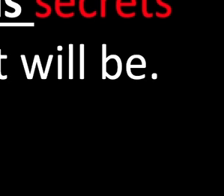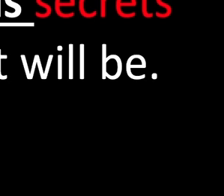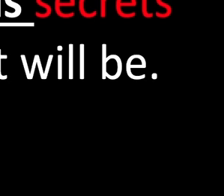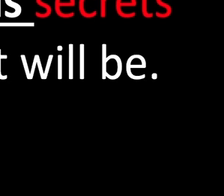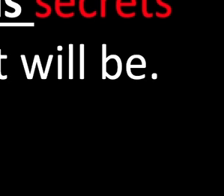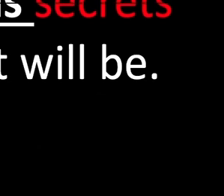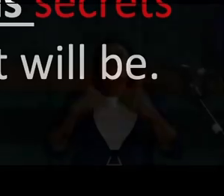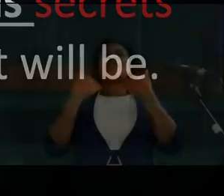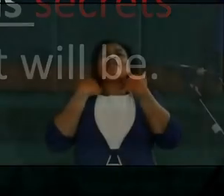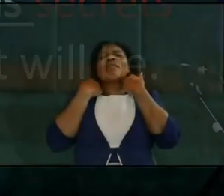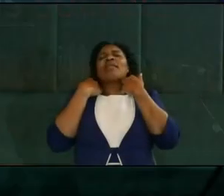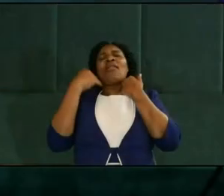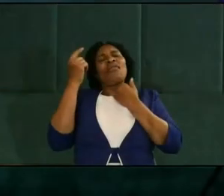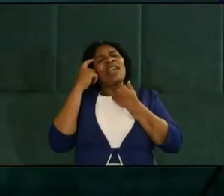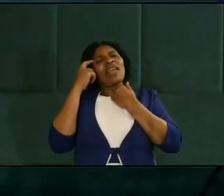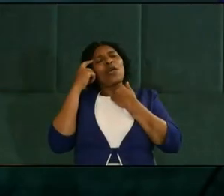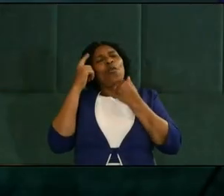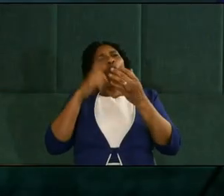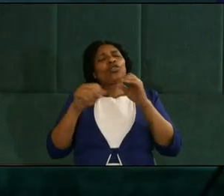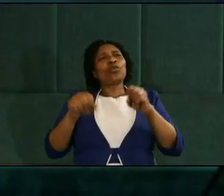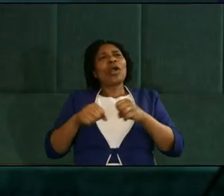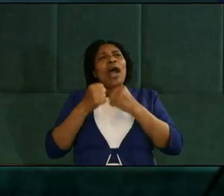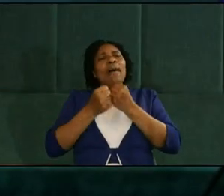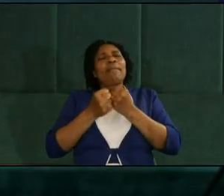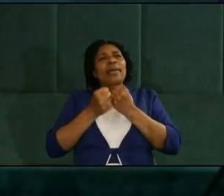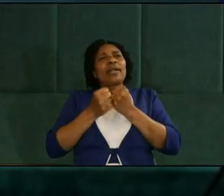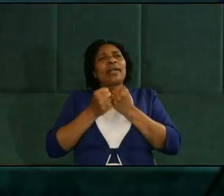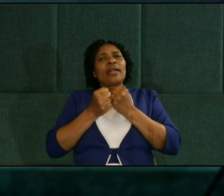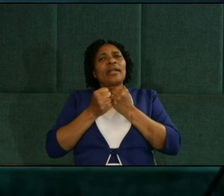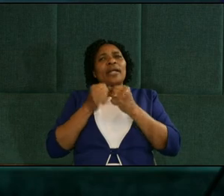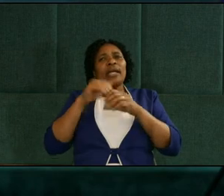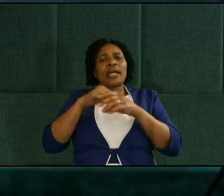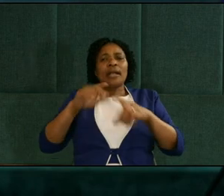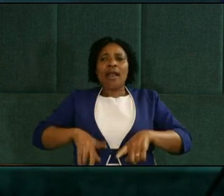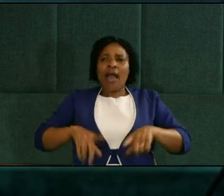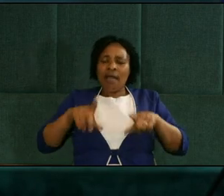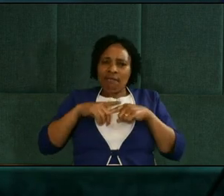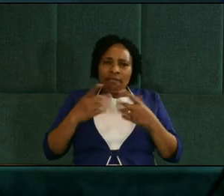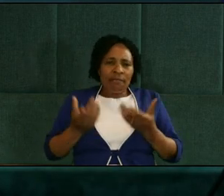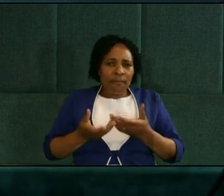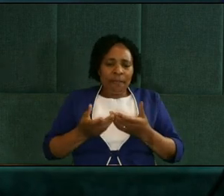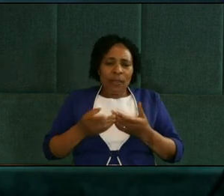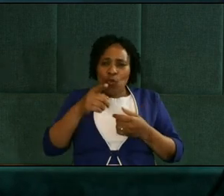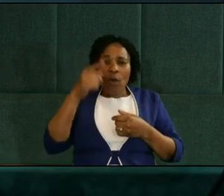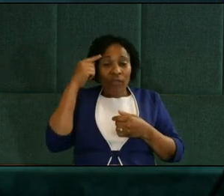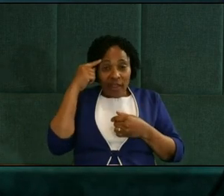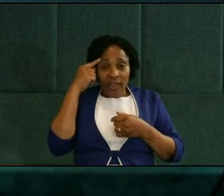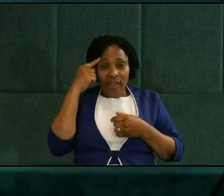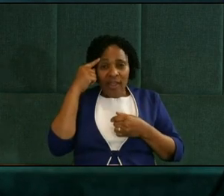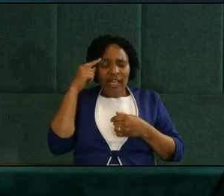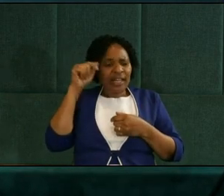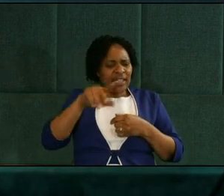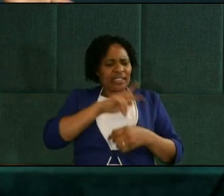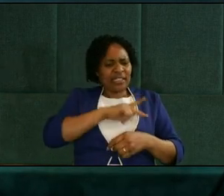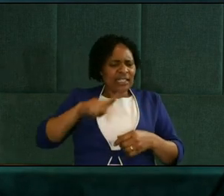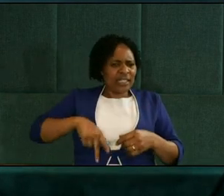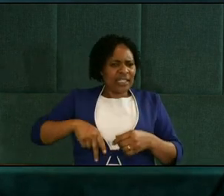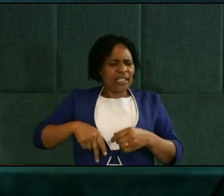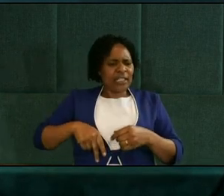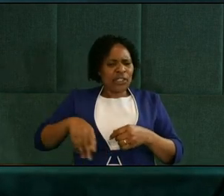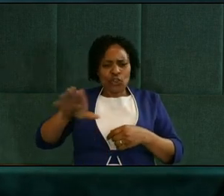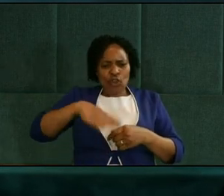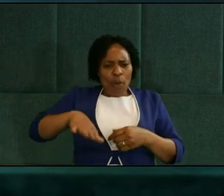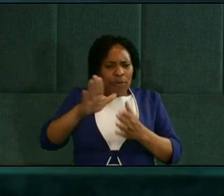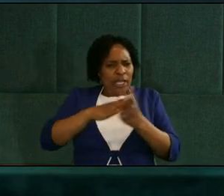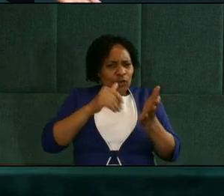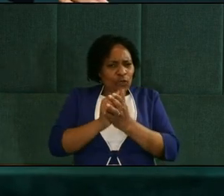sleep, and you were thinking, what's going to happen down the road in life? You were thinking, is this kingdom going to be destroyed?